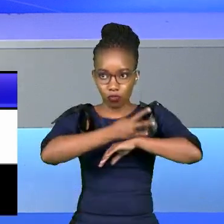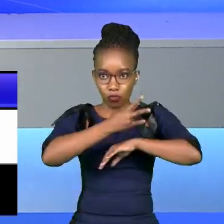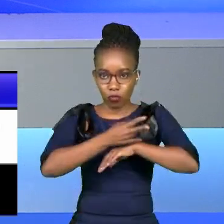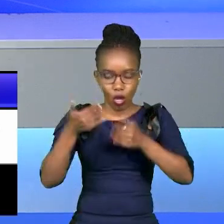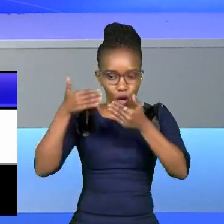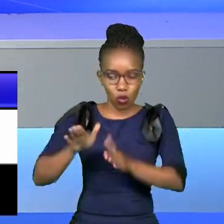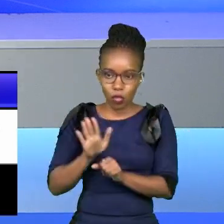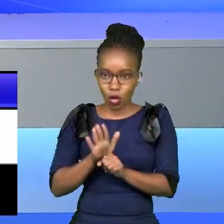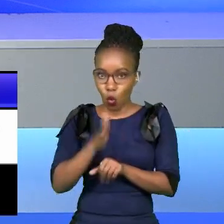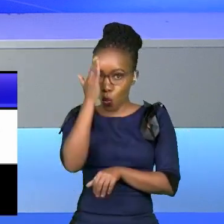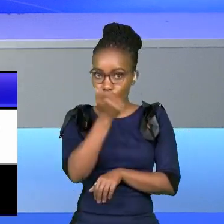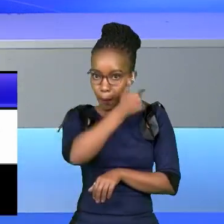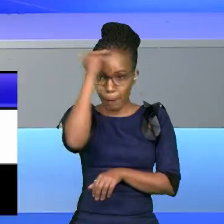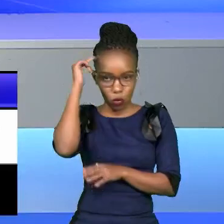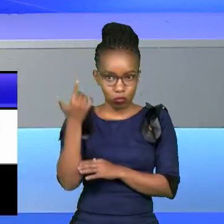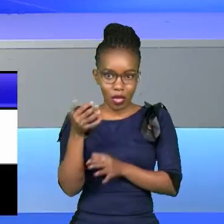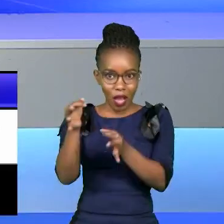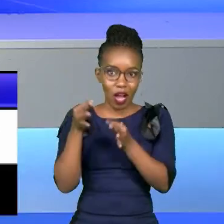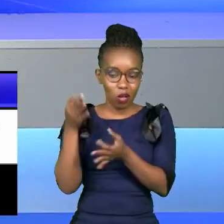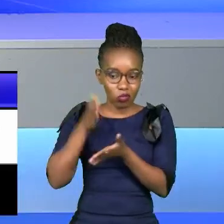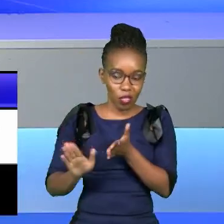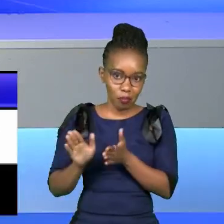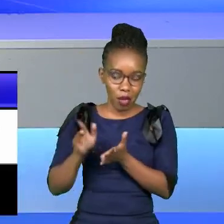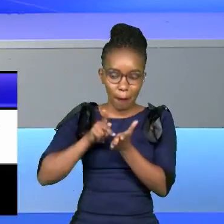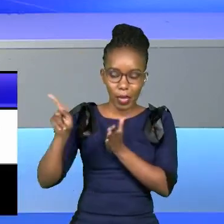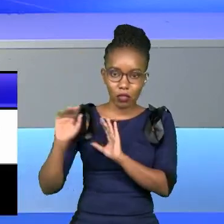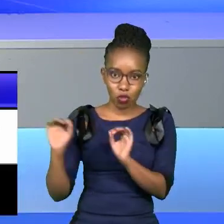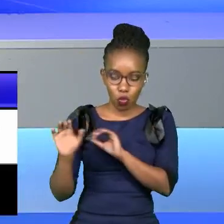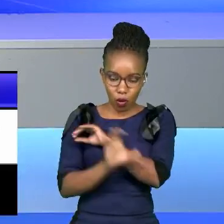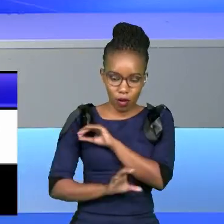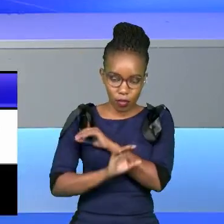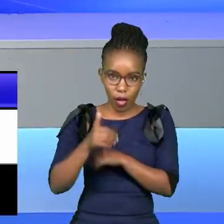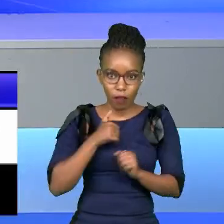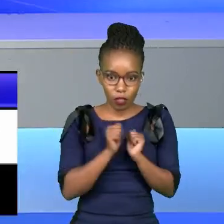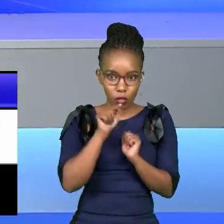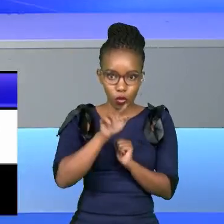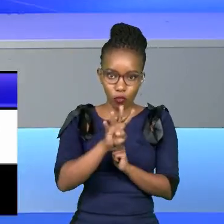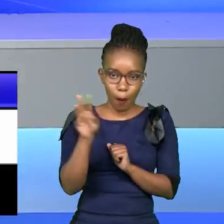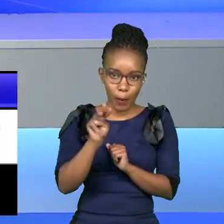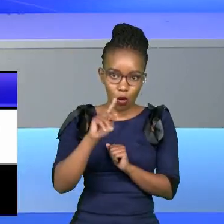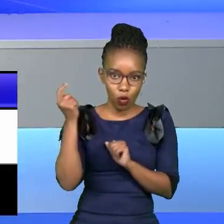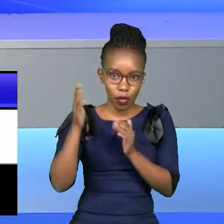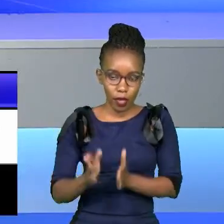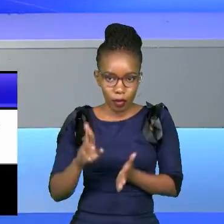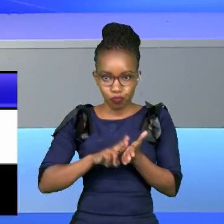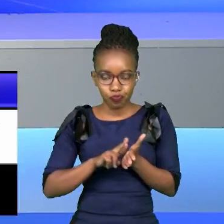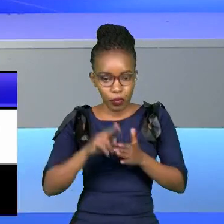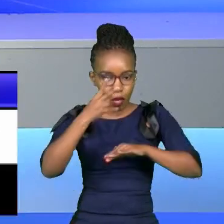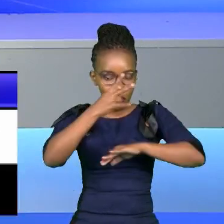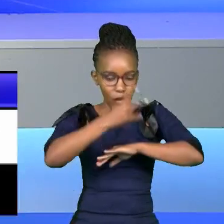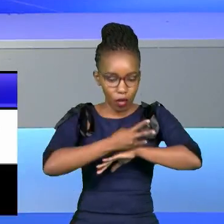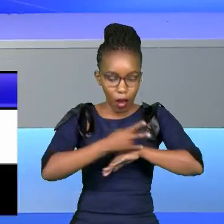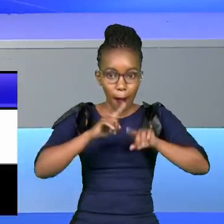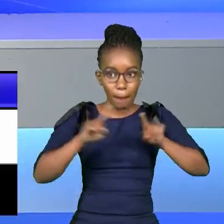losses due to several dormant accounts. Currently, the country has 10.4 million Kenyans registered with NHIF.